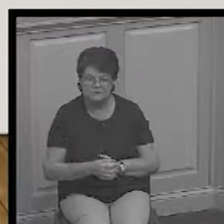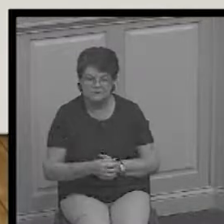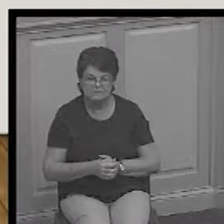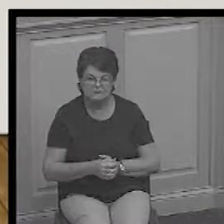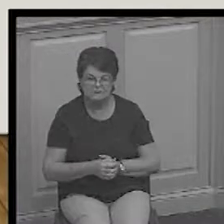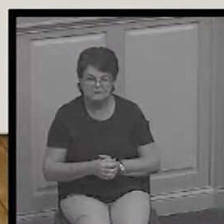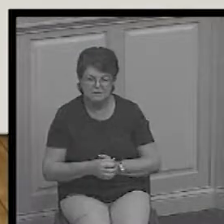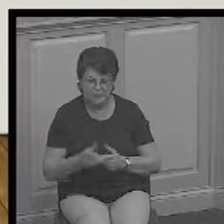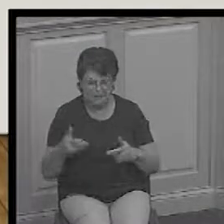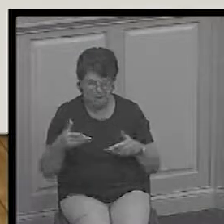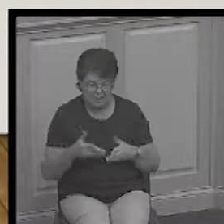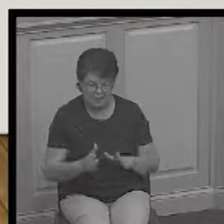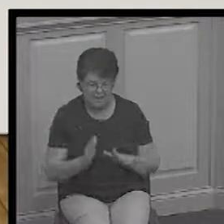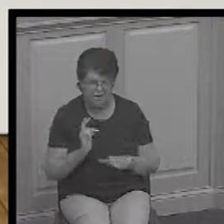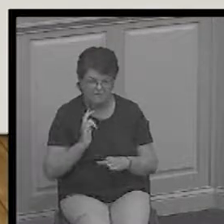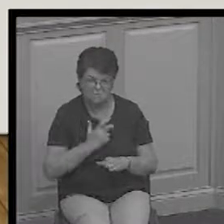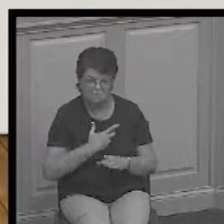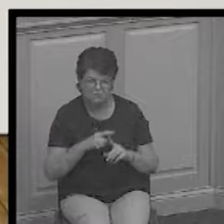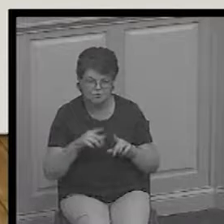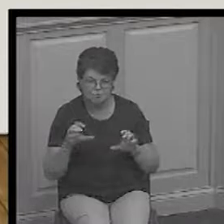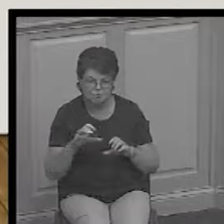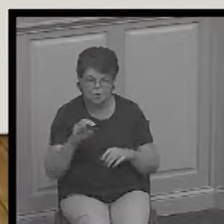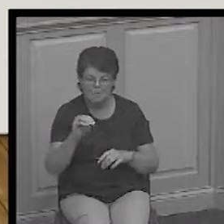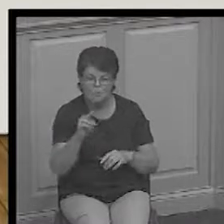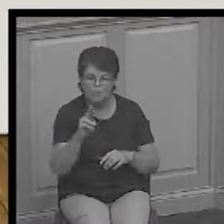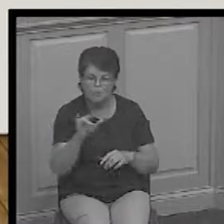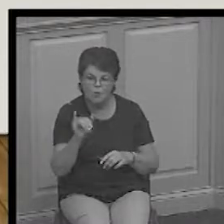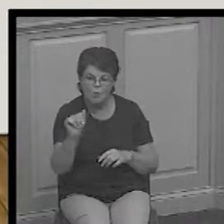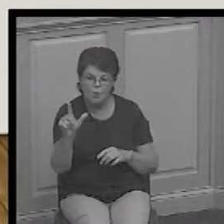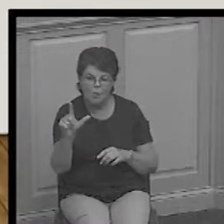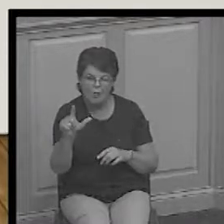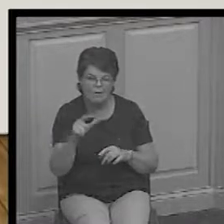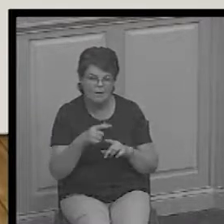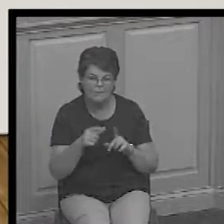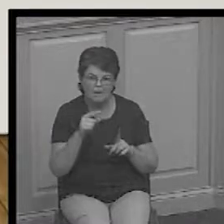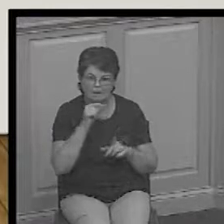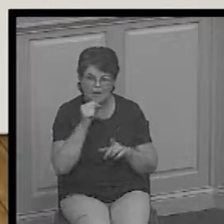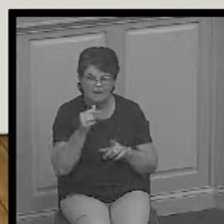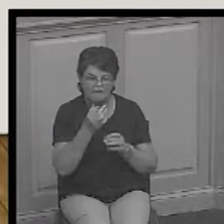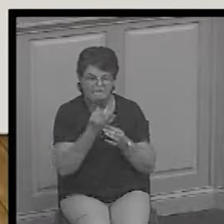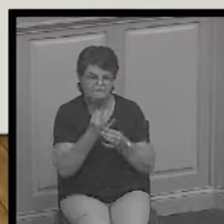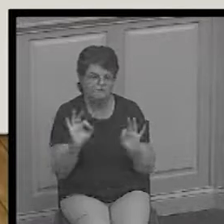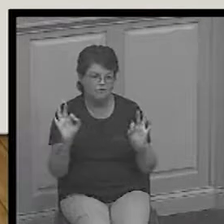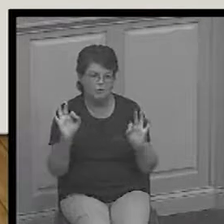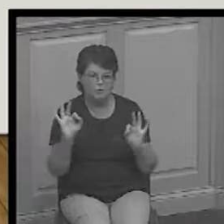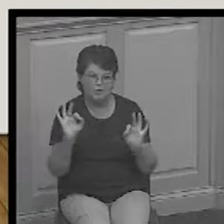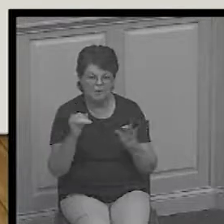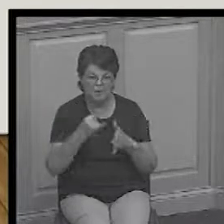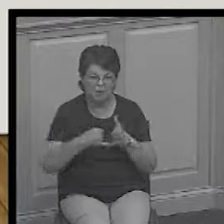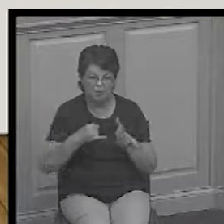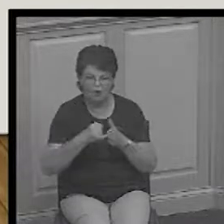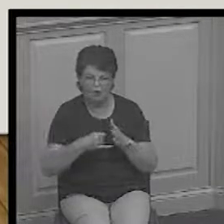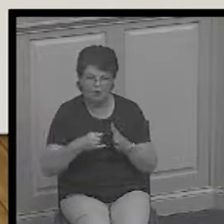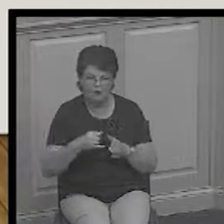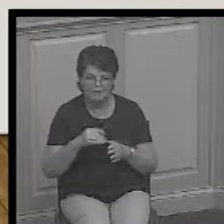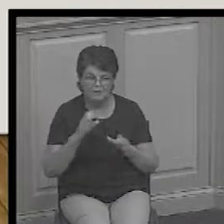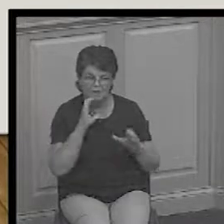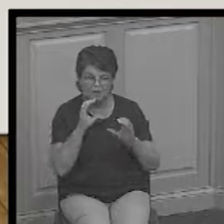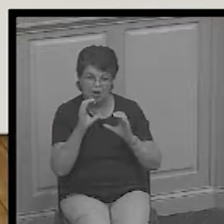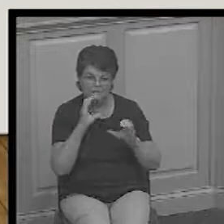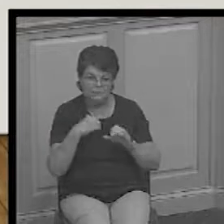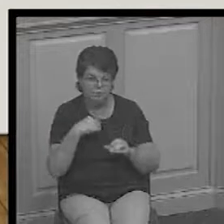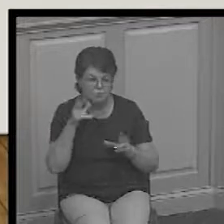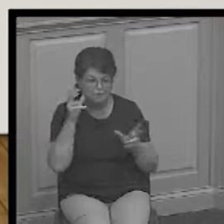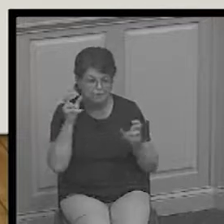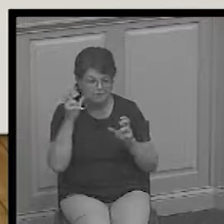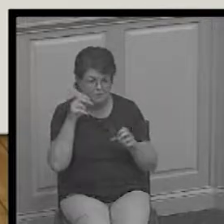It does allow us to do mural review, but not freestanding art. There's a big difference. And the conversation that we're hearing